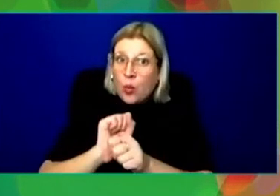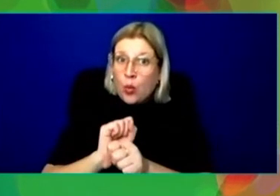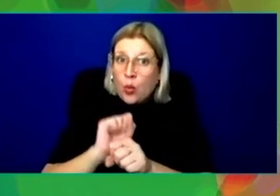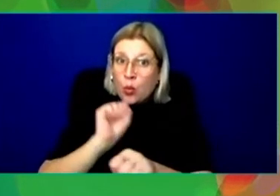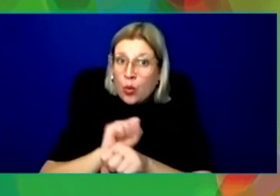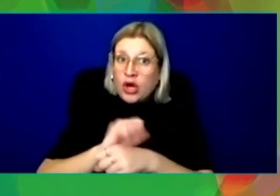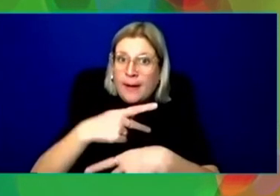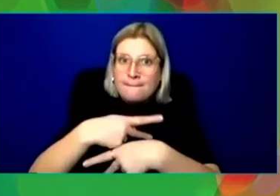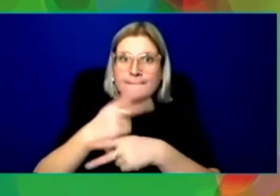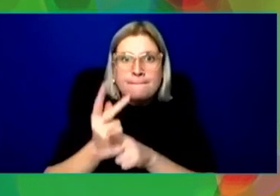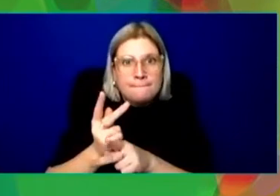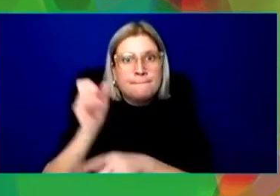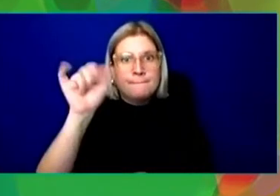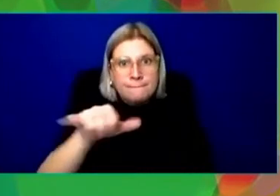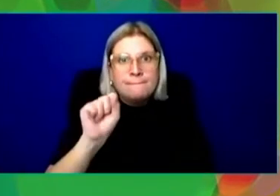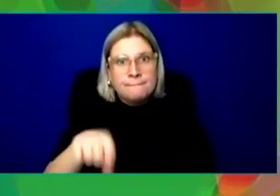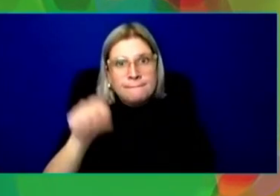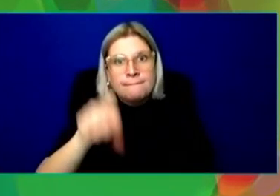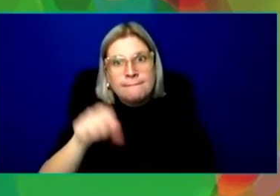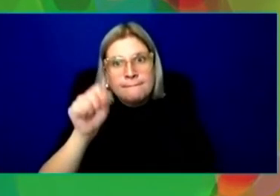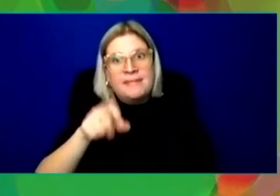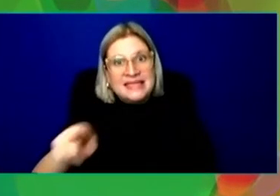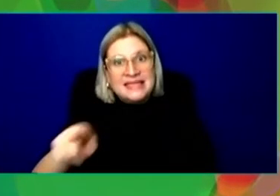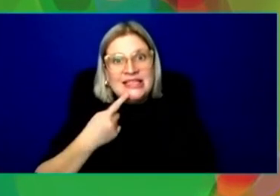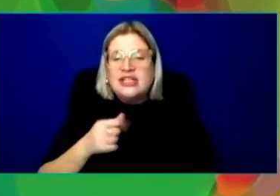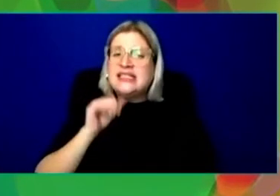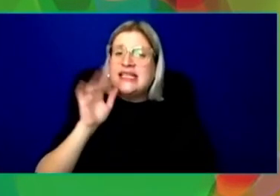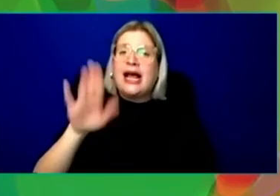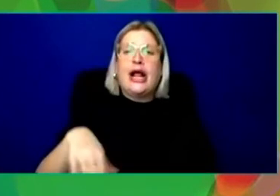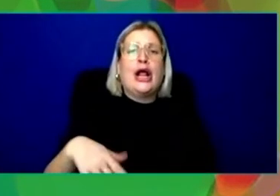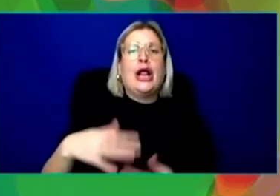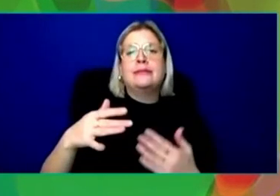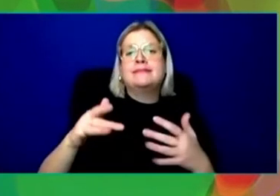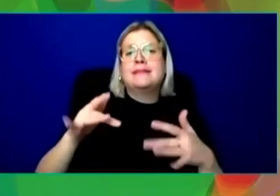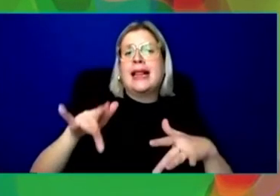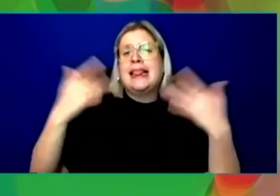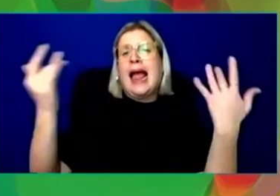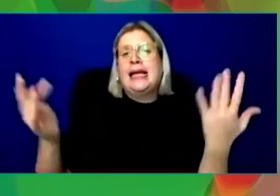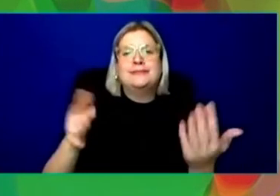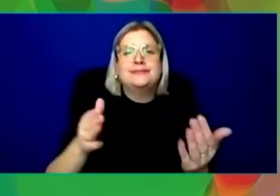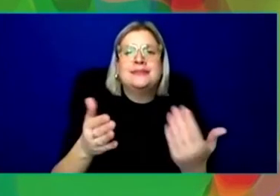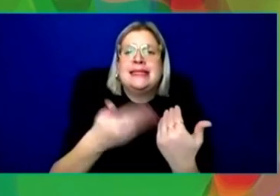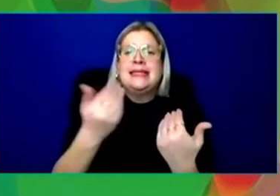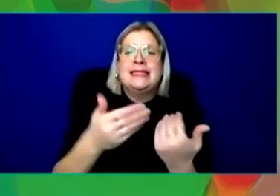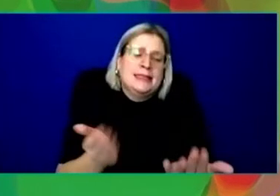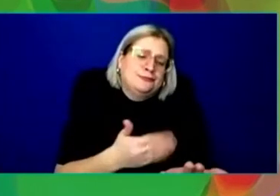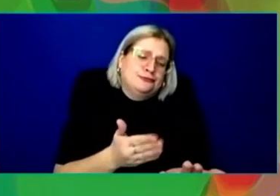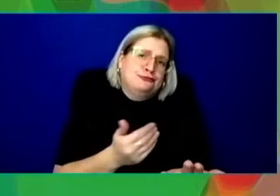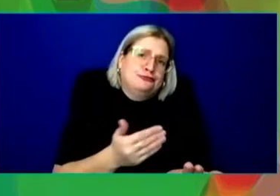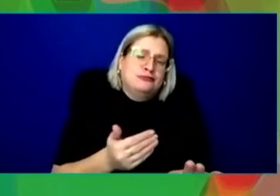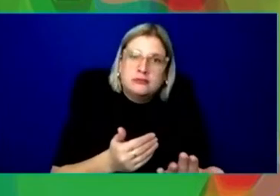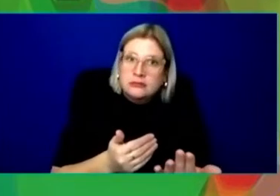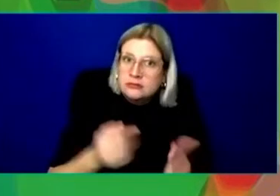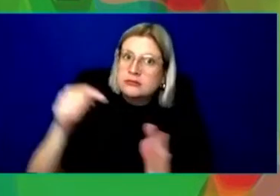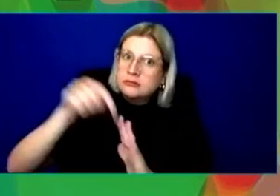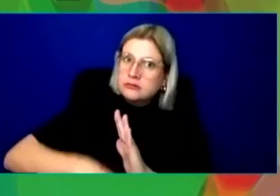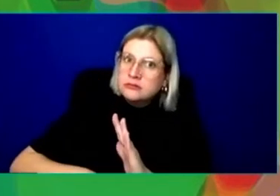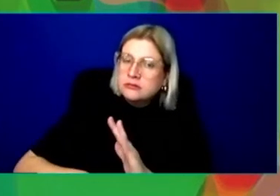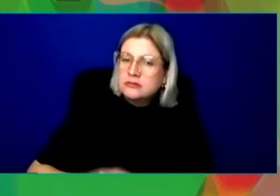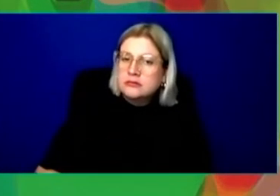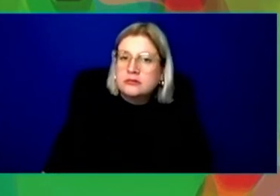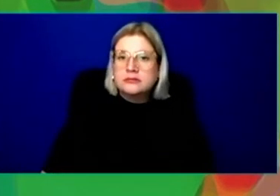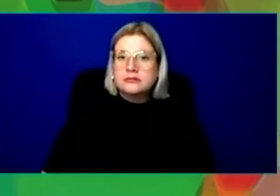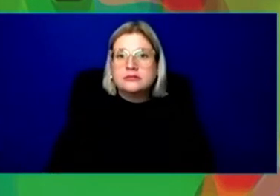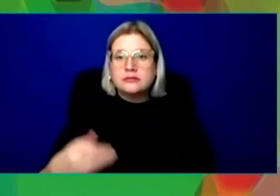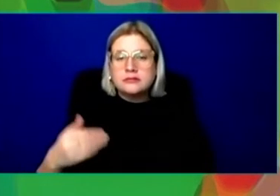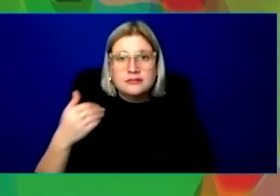bubblegum comics. This is like serious stuff that's being produced. You have not only the primary sources, the